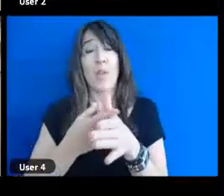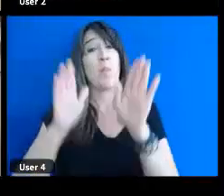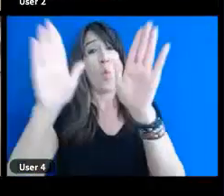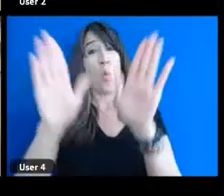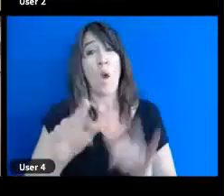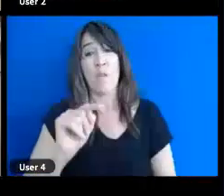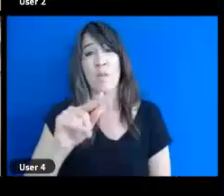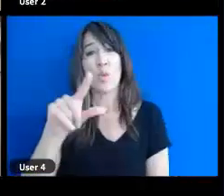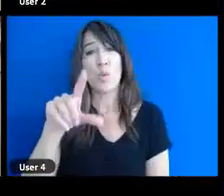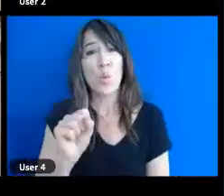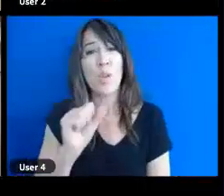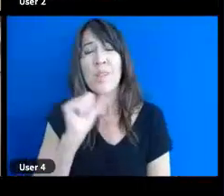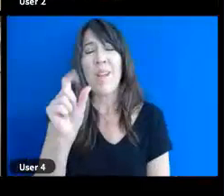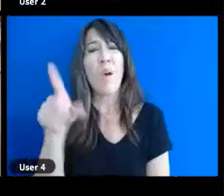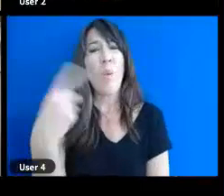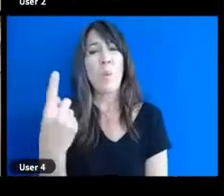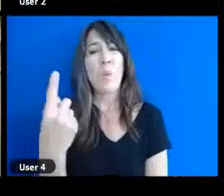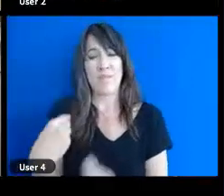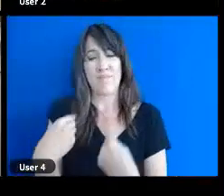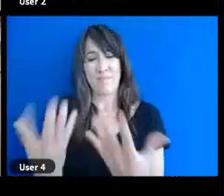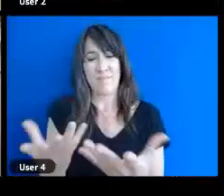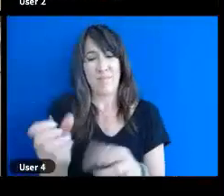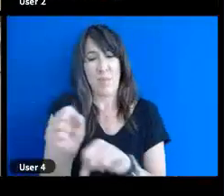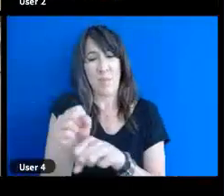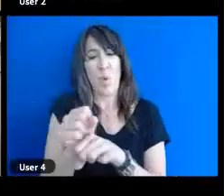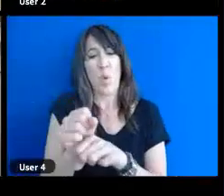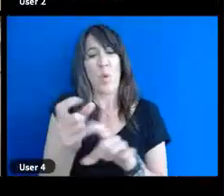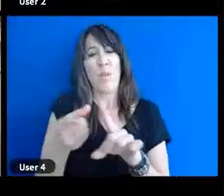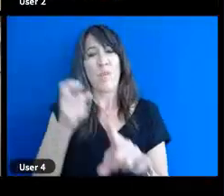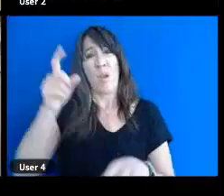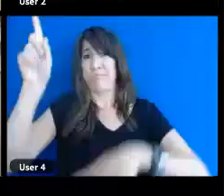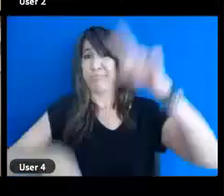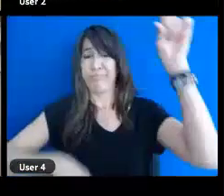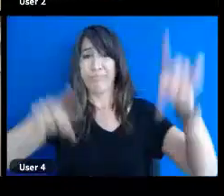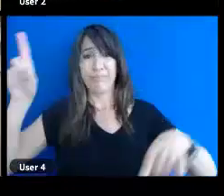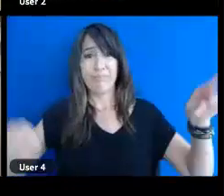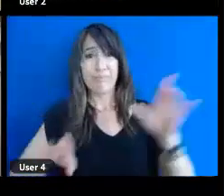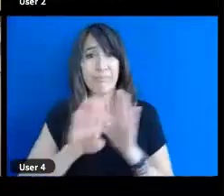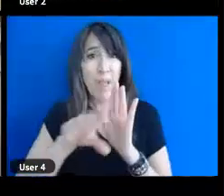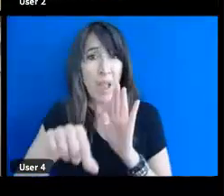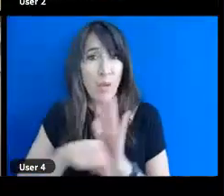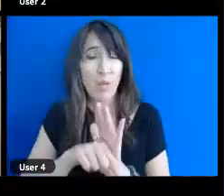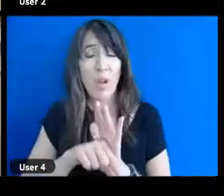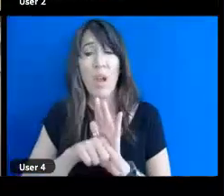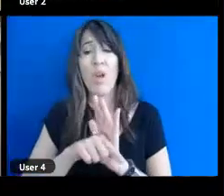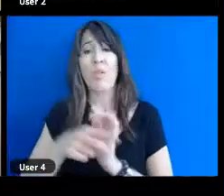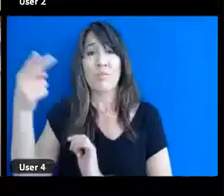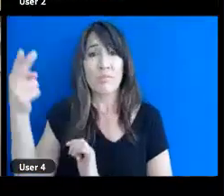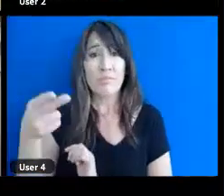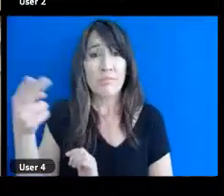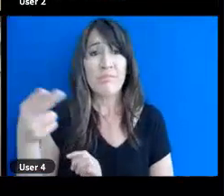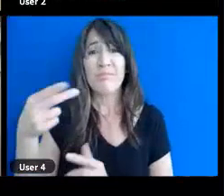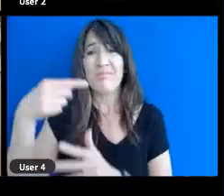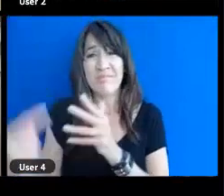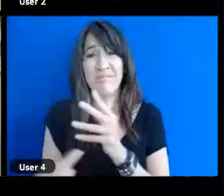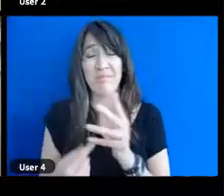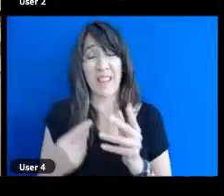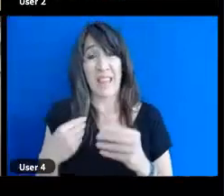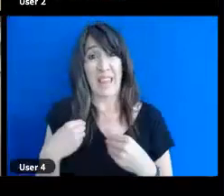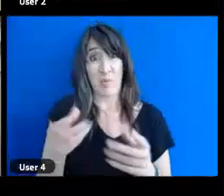starting them. They can be a wonderful tool, not only to give employees from a wide variety